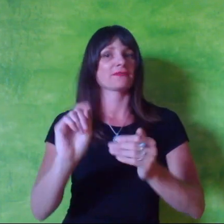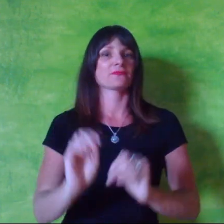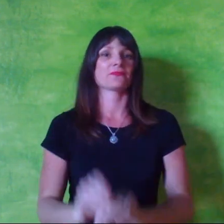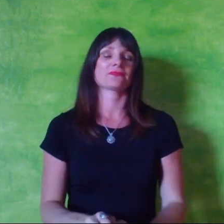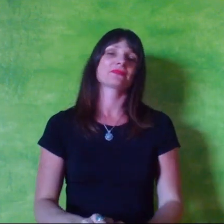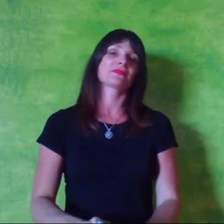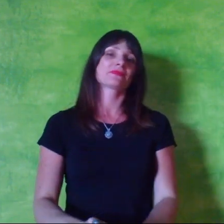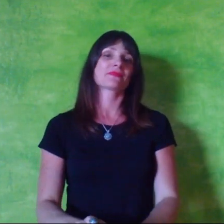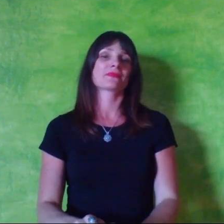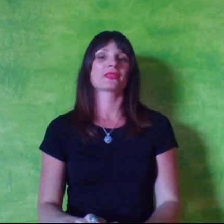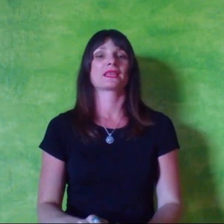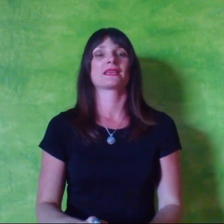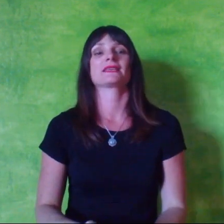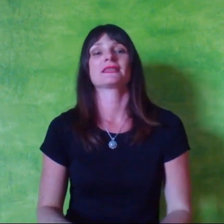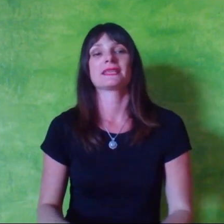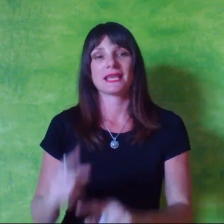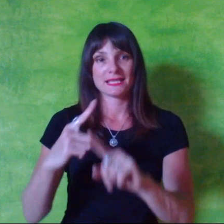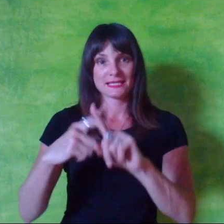of it.